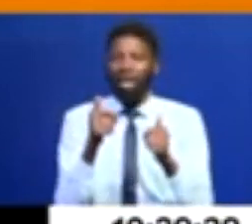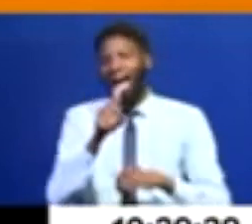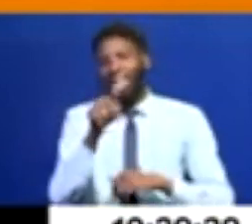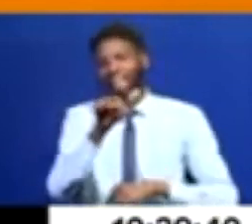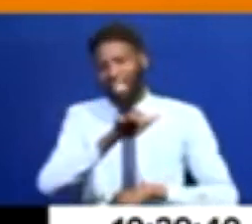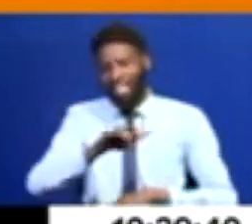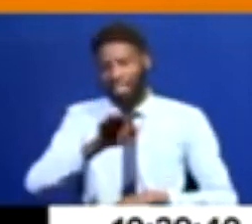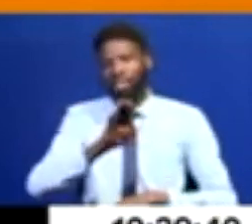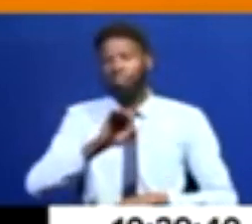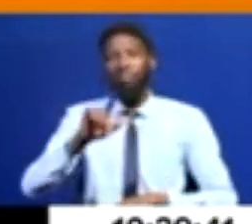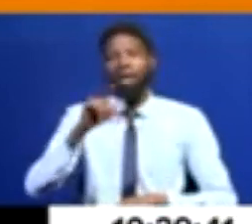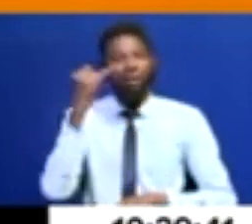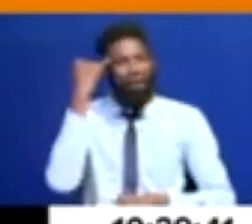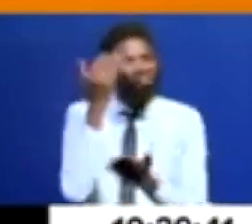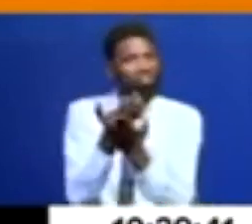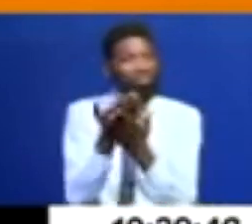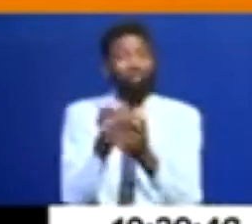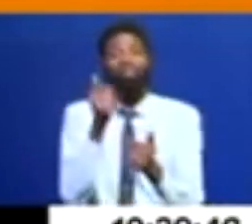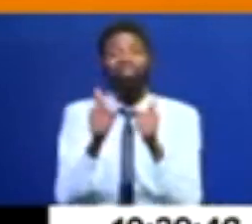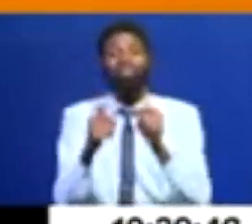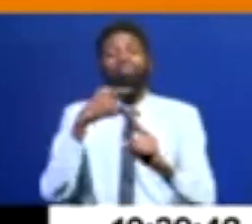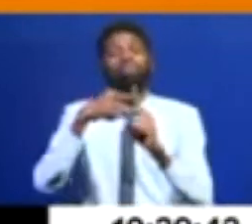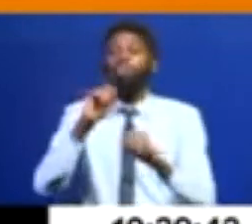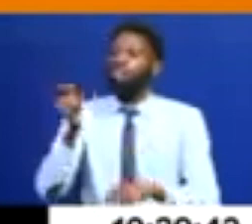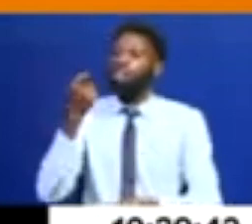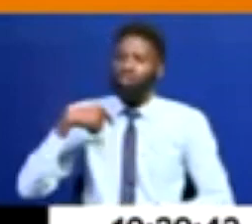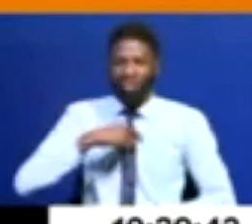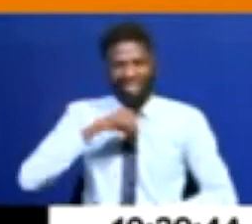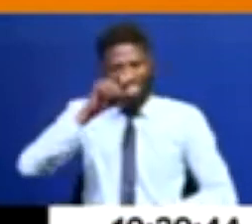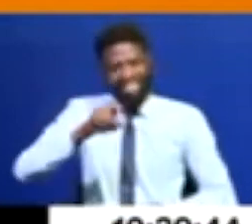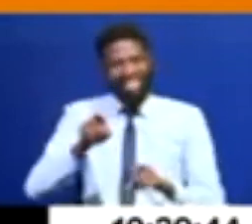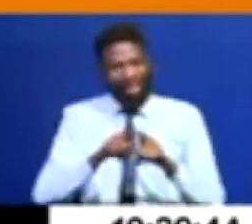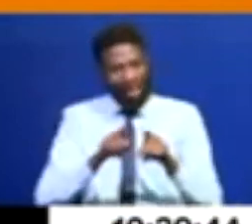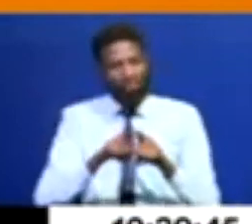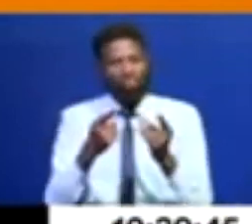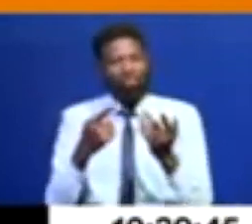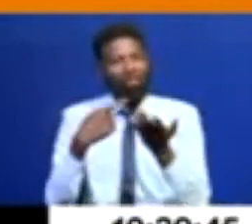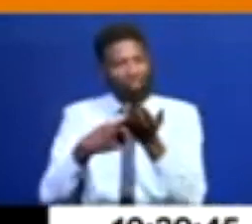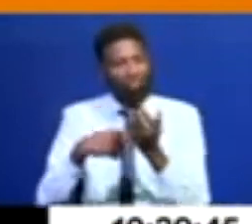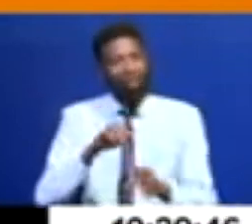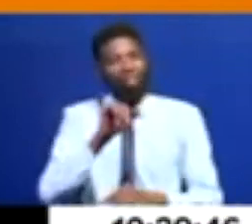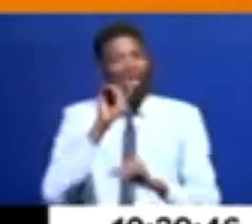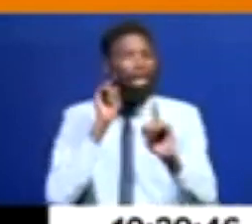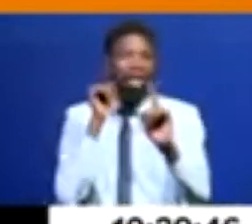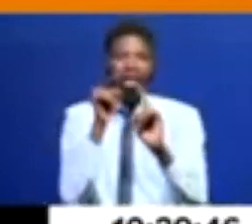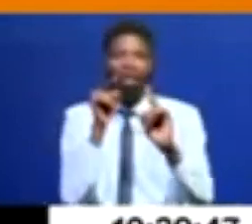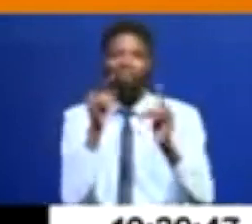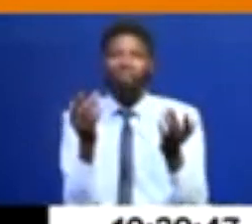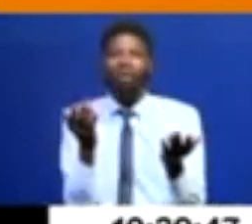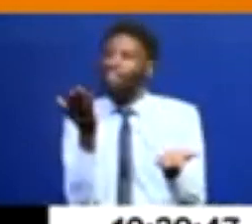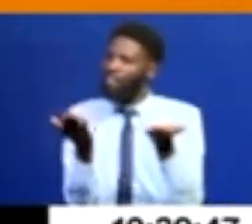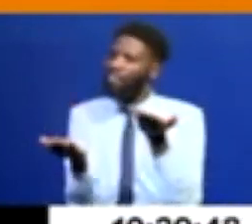are so good to us as Kenyans. And so we also need to touch into that in the spirit of fairness.